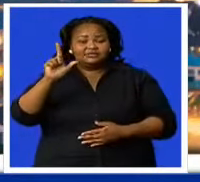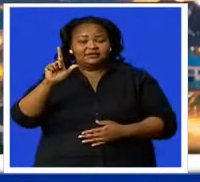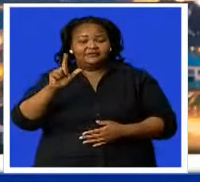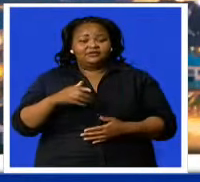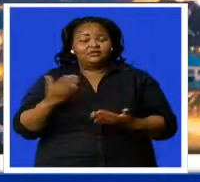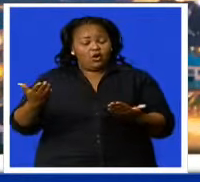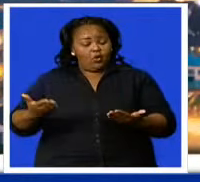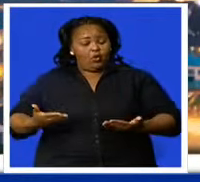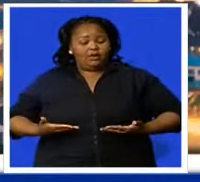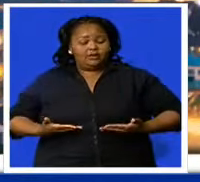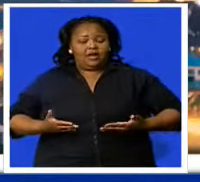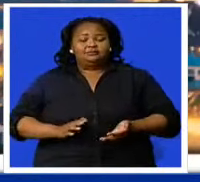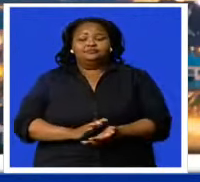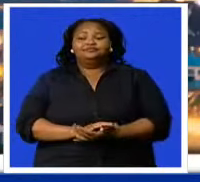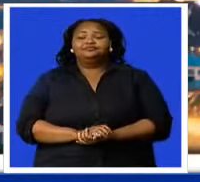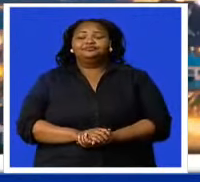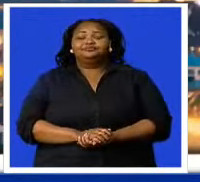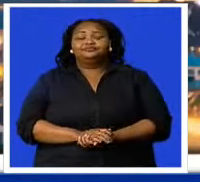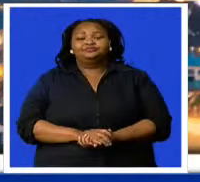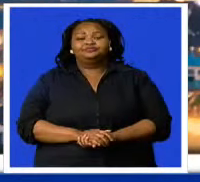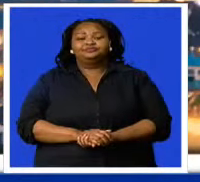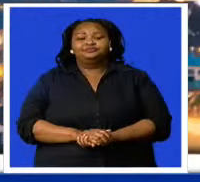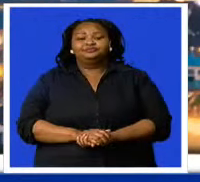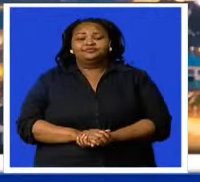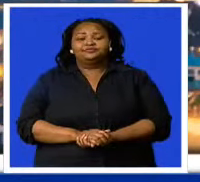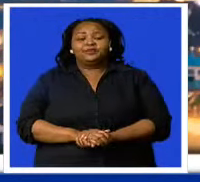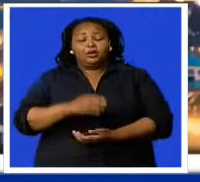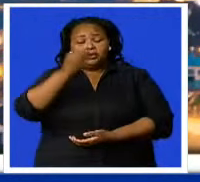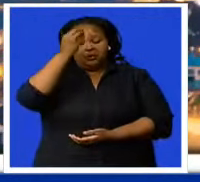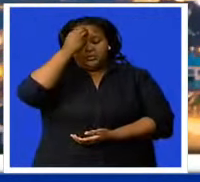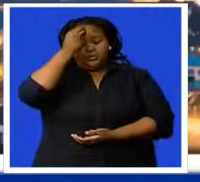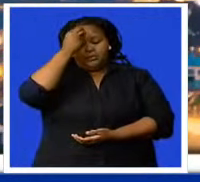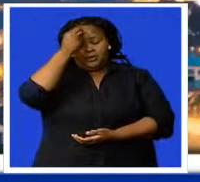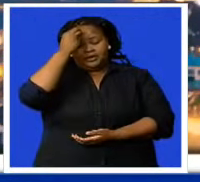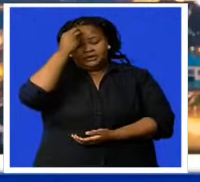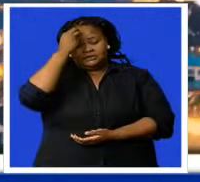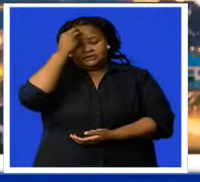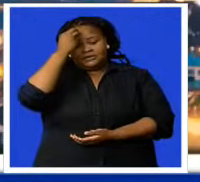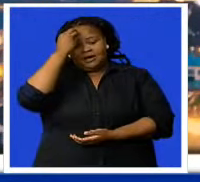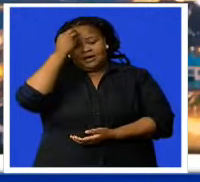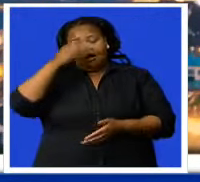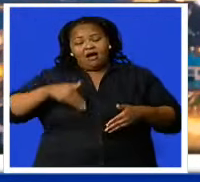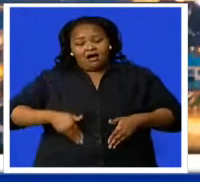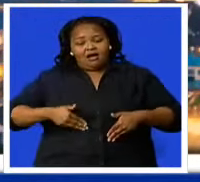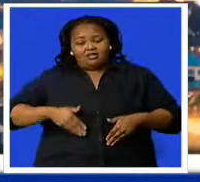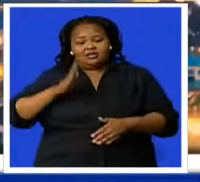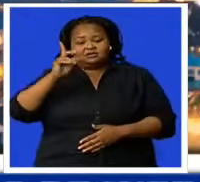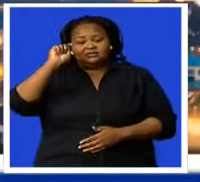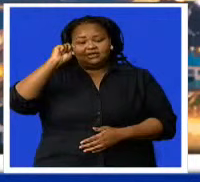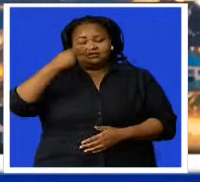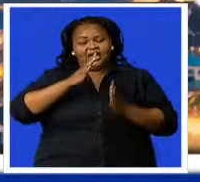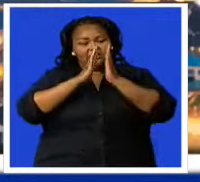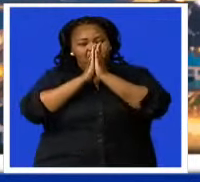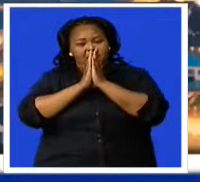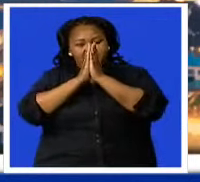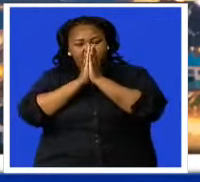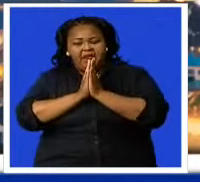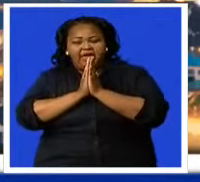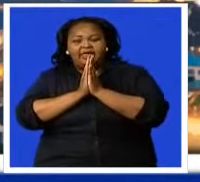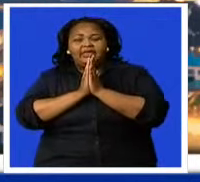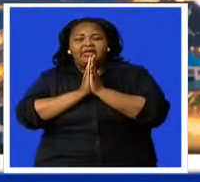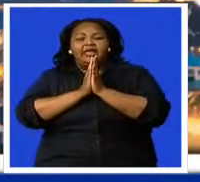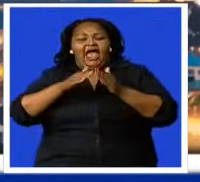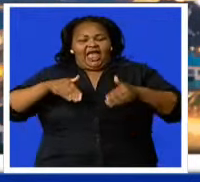nasanza kusimukela, nasanza kusivulela siyakwemukela. Maphoyisa embube nesive akahlathi ngalesisini abambe inkonzo yokuthandazela lifu